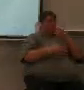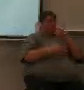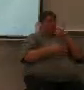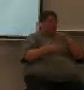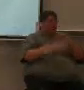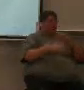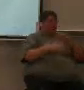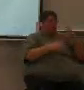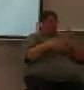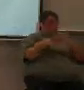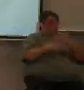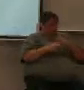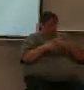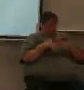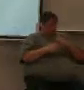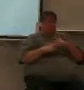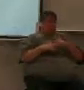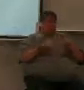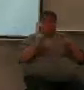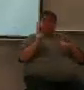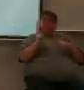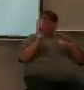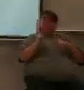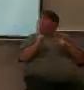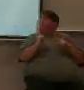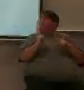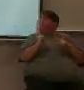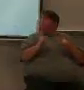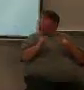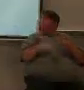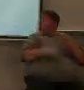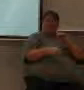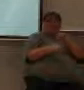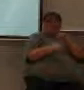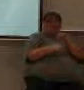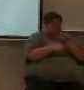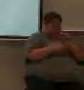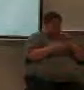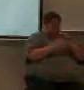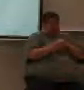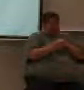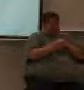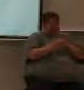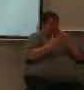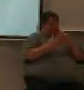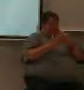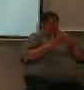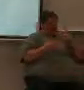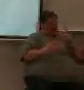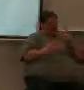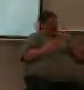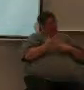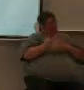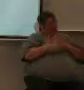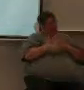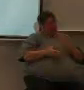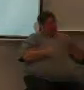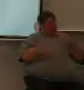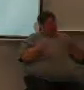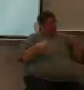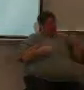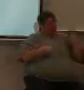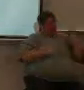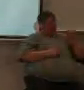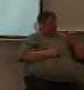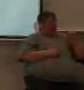various environmental factors. So that's a big area of study as to what environmental conditions lead to greater methylation rates of mercury, because then it